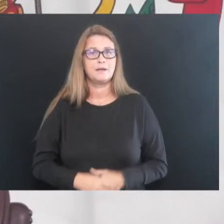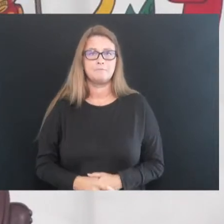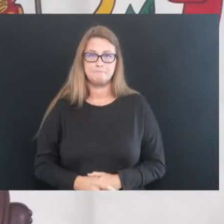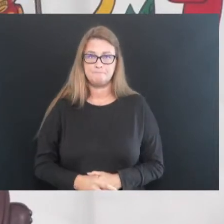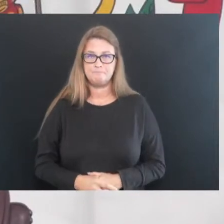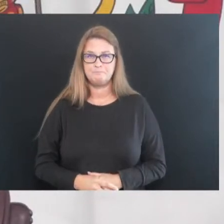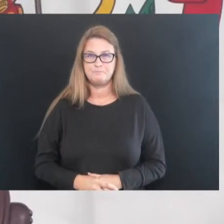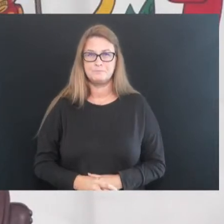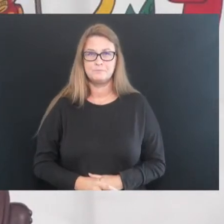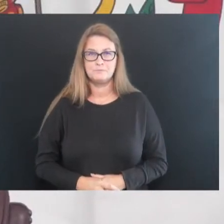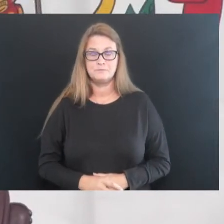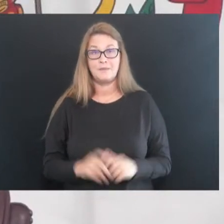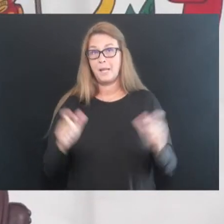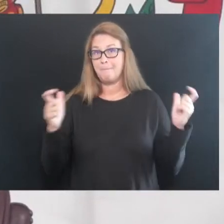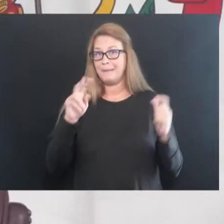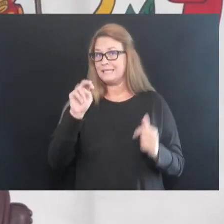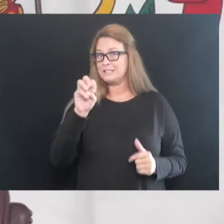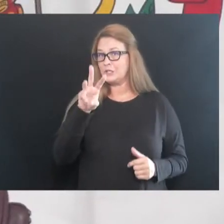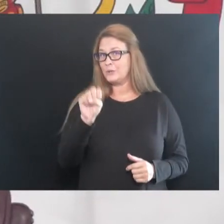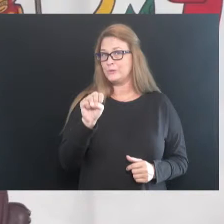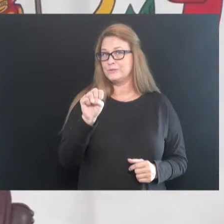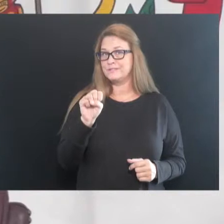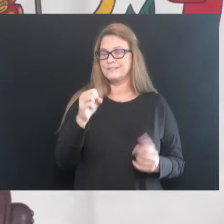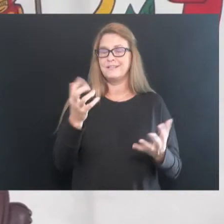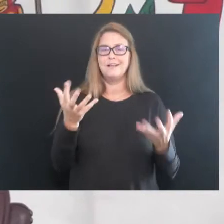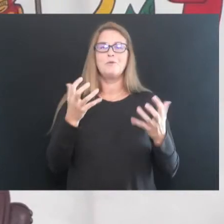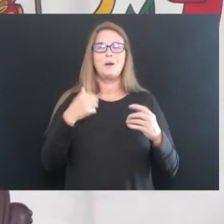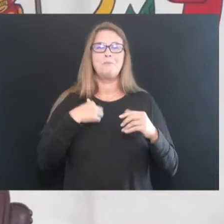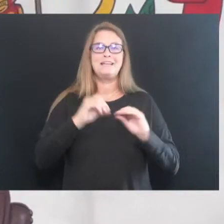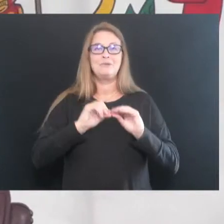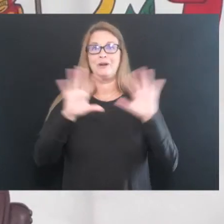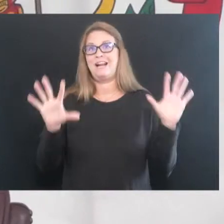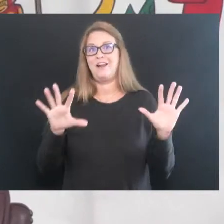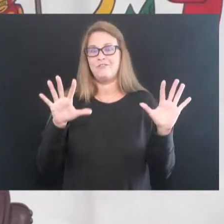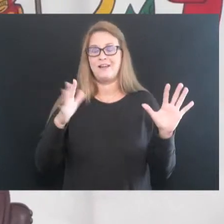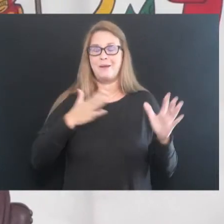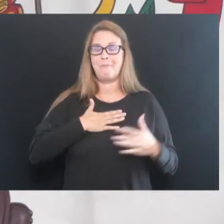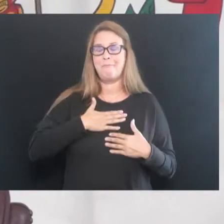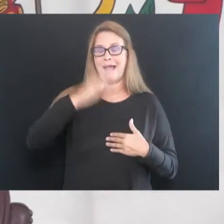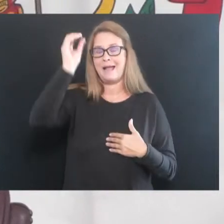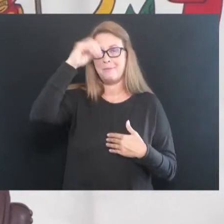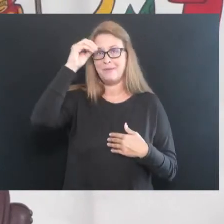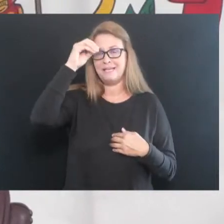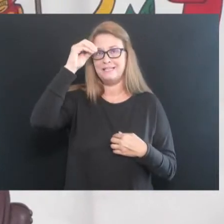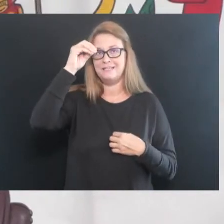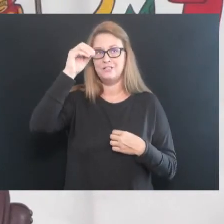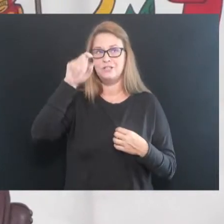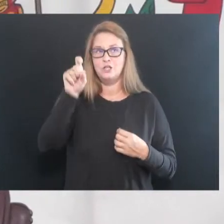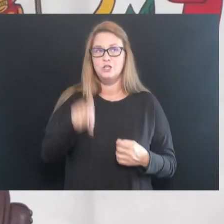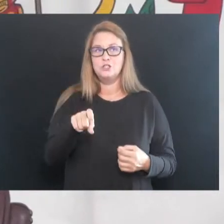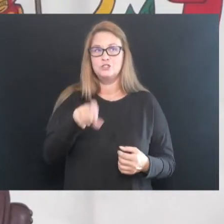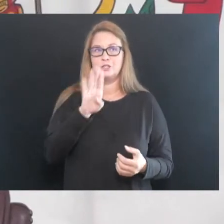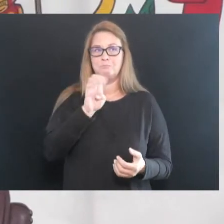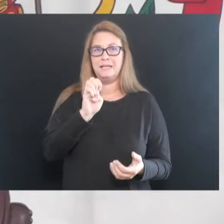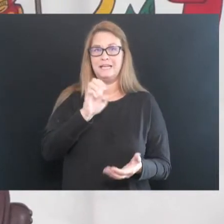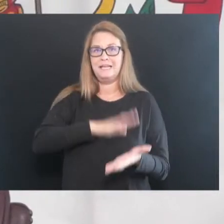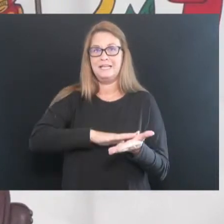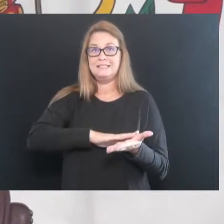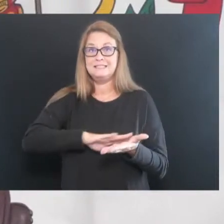I know the big news of the day is to clarify, what I think, should be exemptions, from